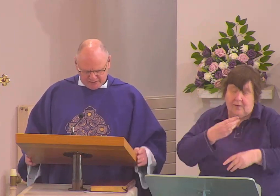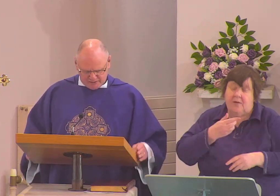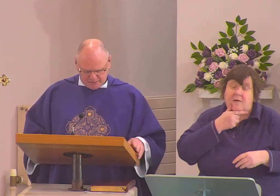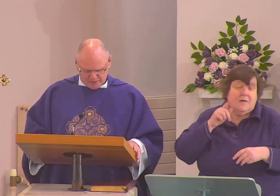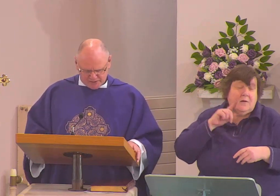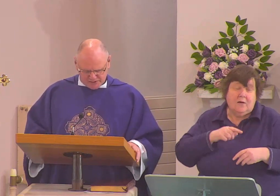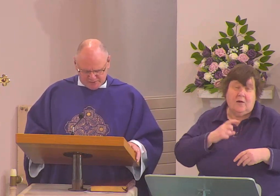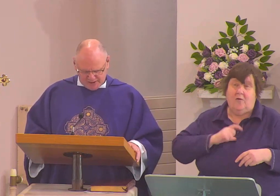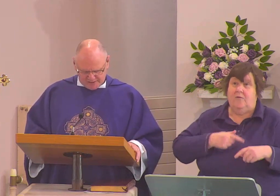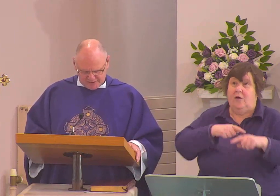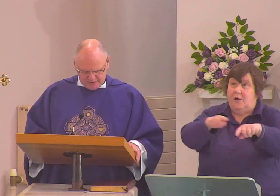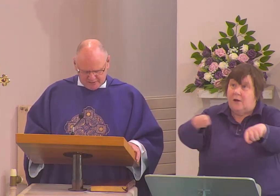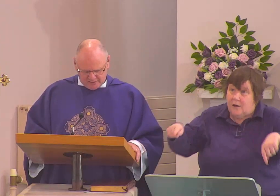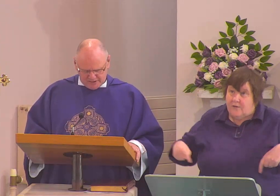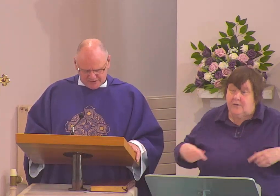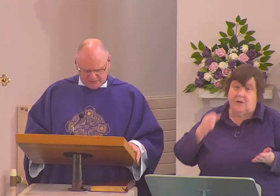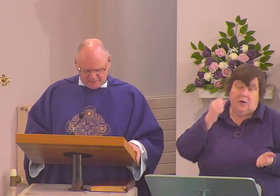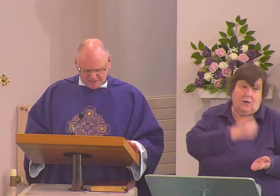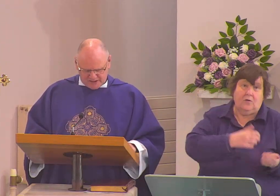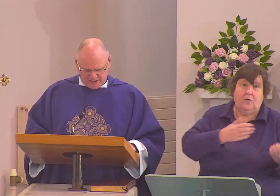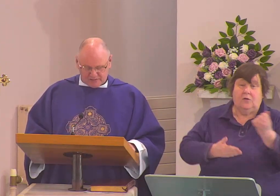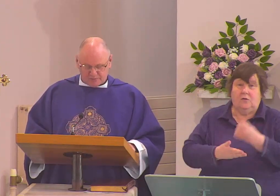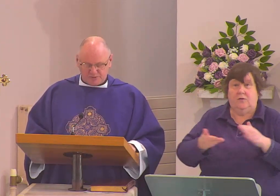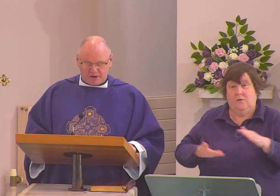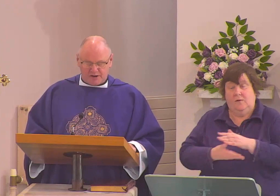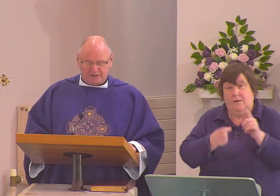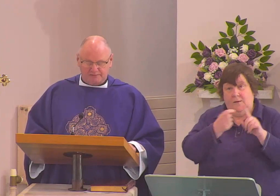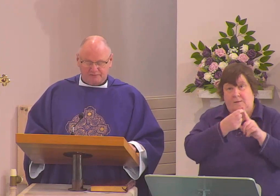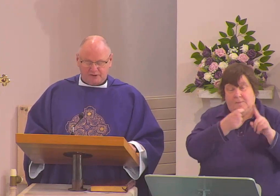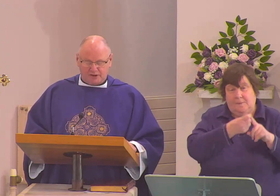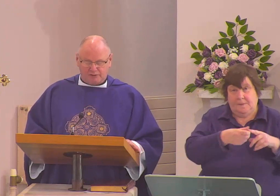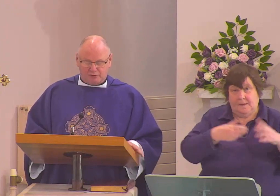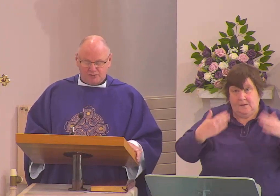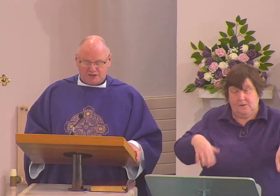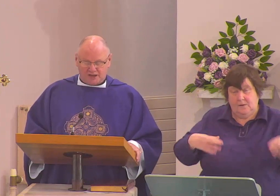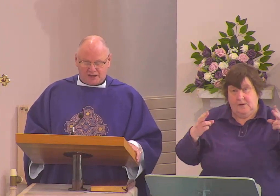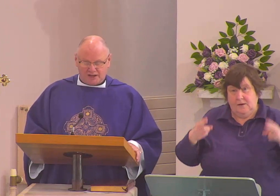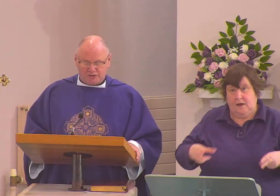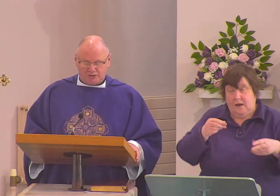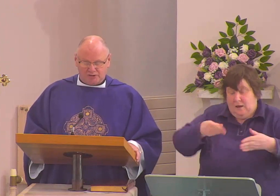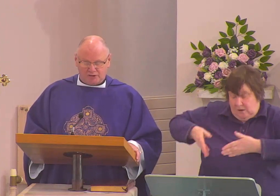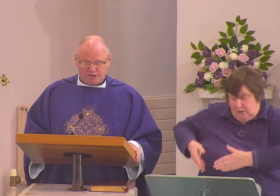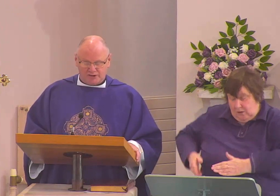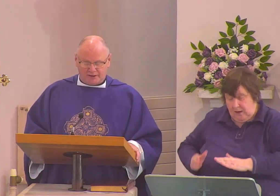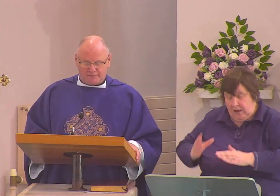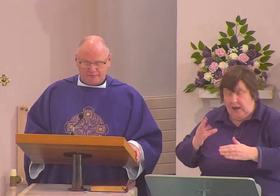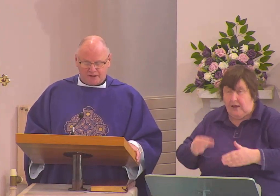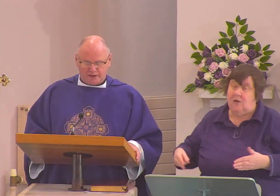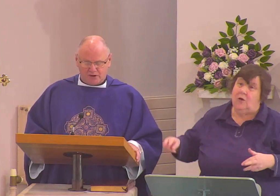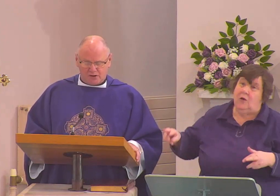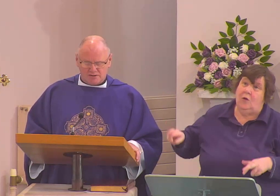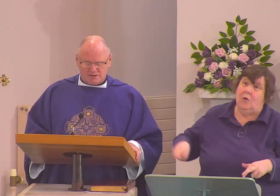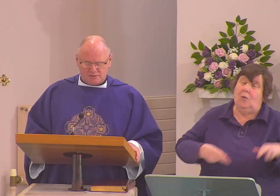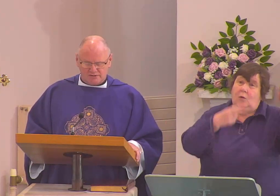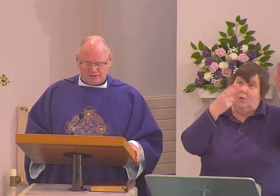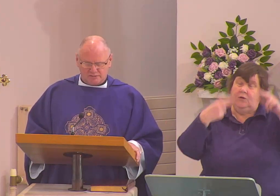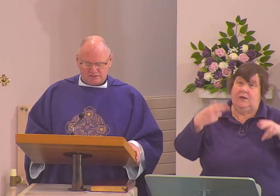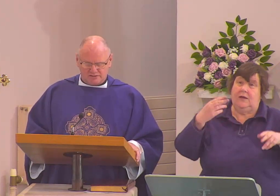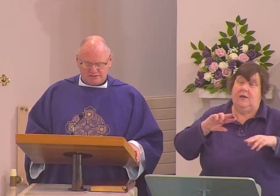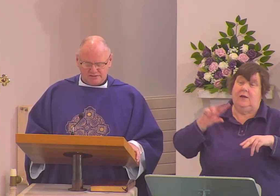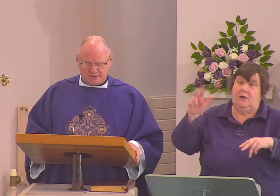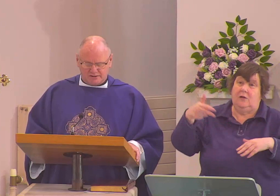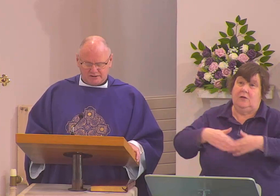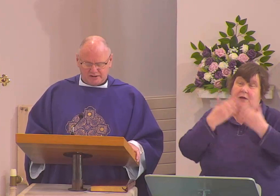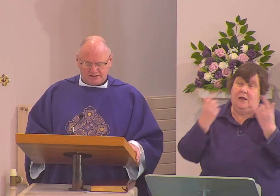crucified under Pontius Pilate. He suffered death and was buried, and rose again on the third day, in accordance with the